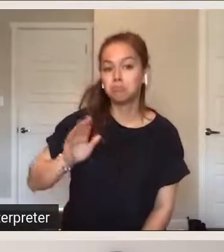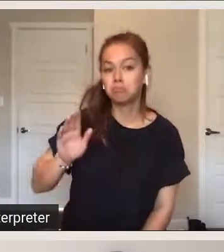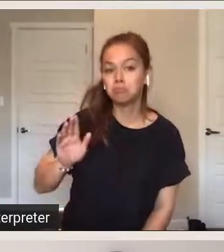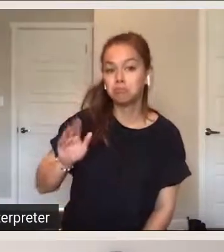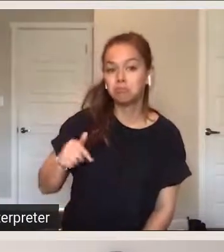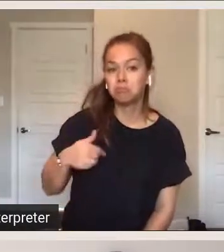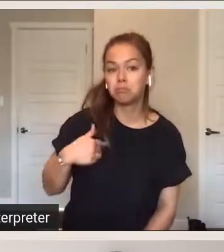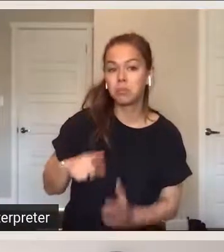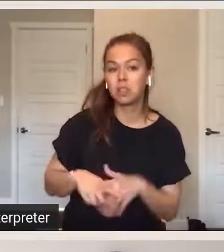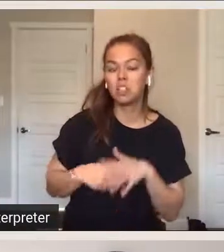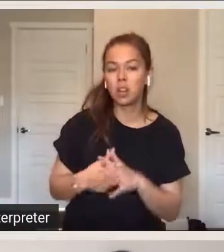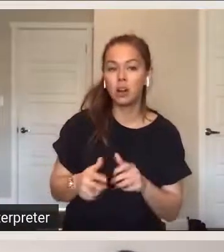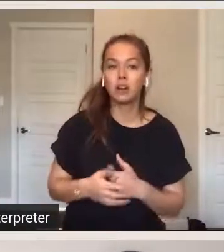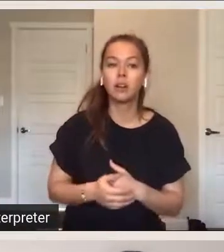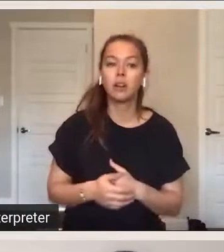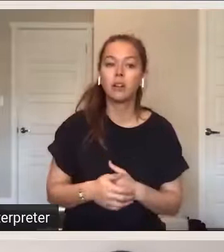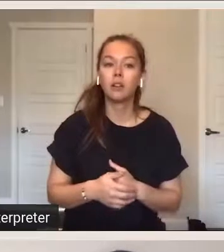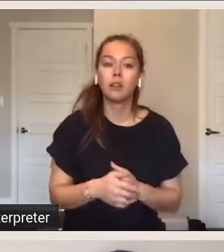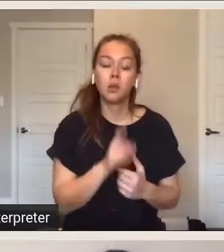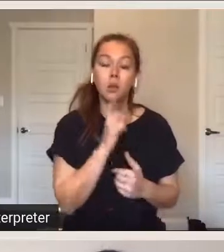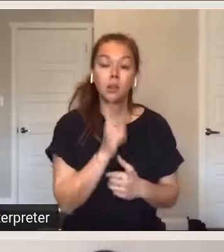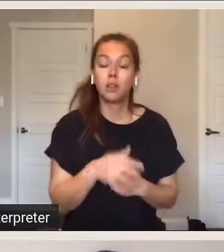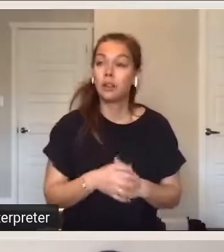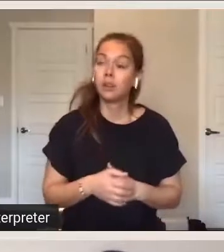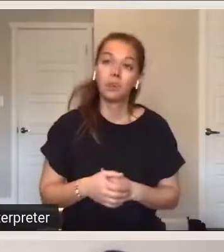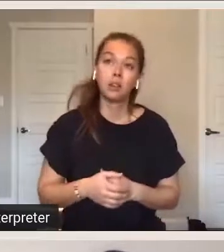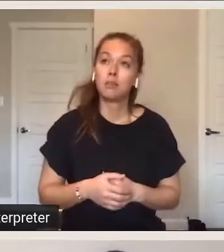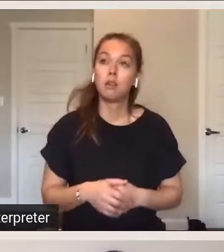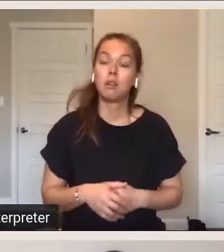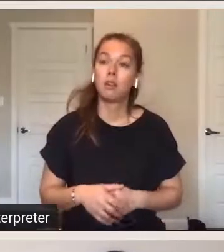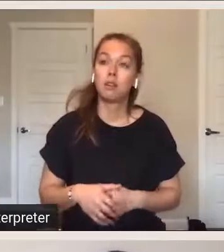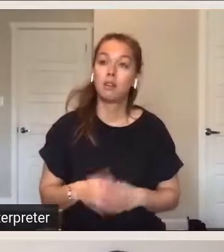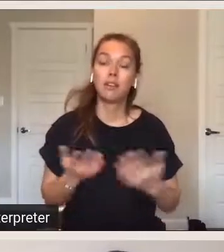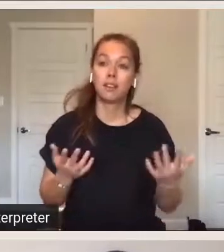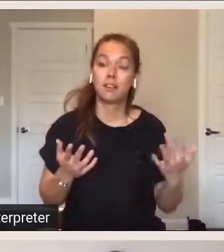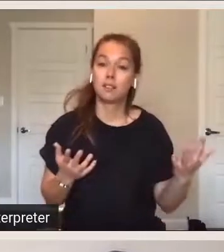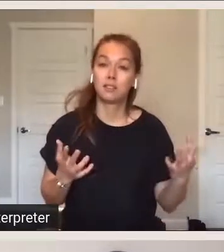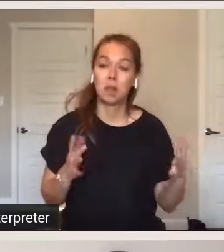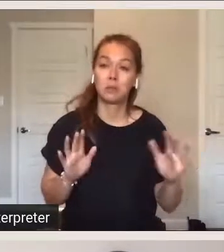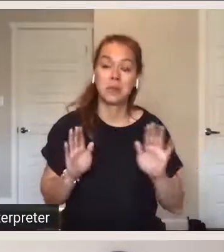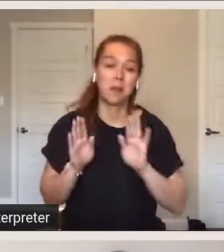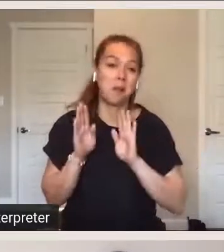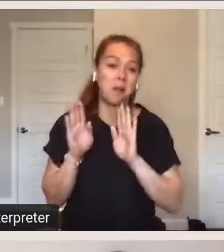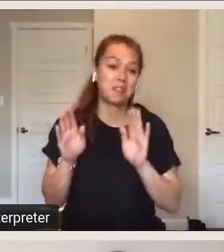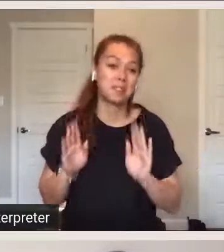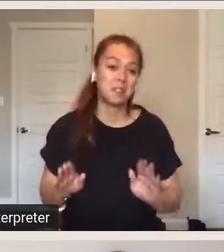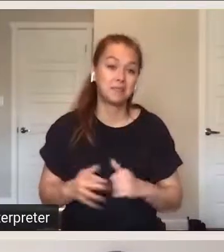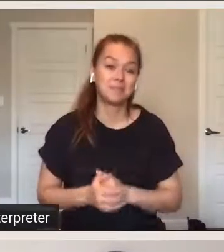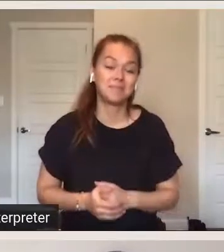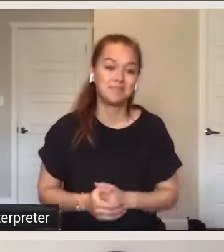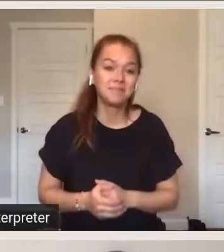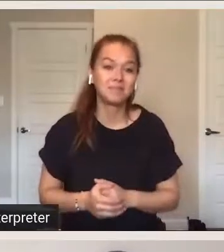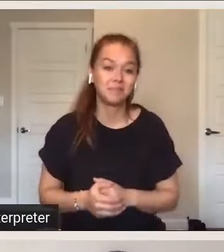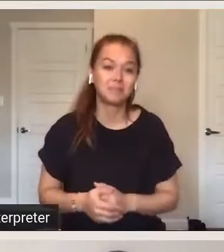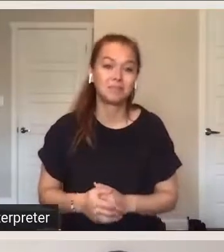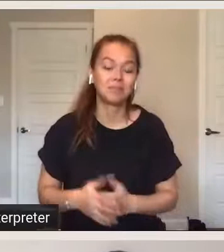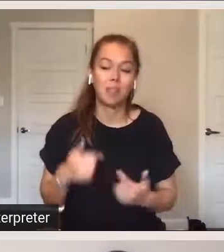It was crazy. It was much very delightful, I guess I want to say. I mean, I can't even explain it. That's how great it